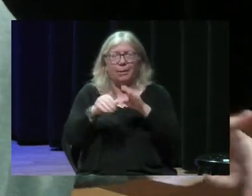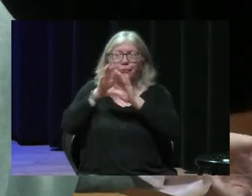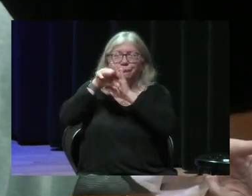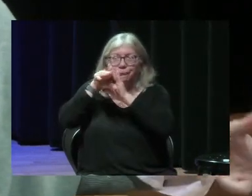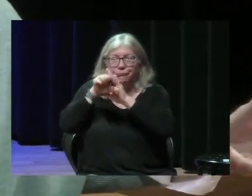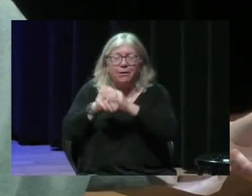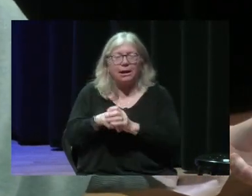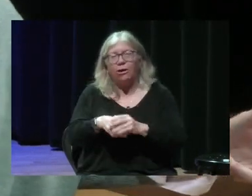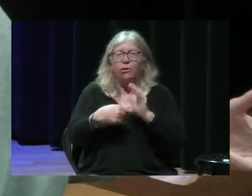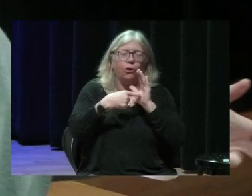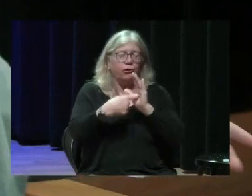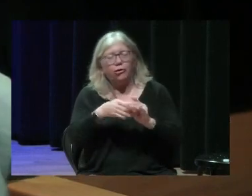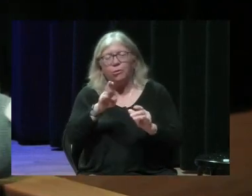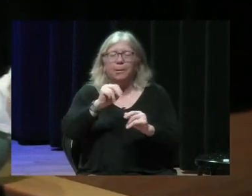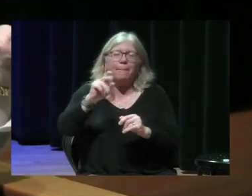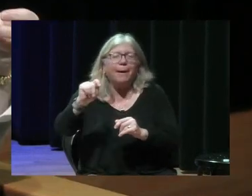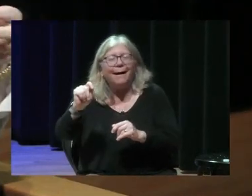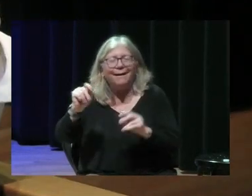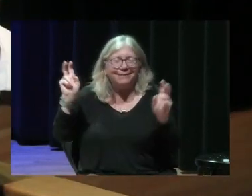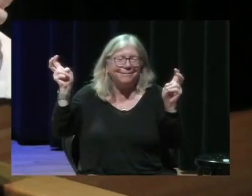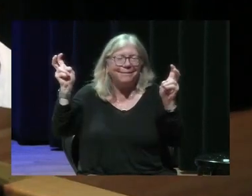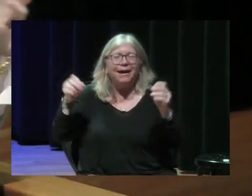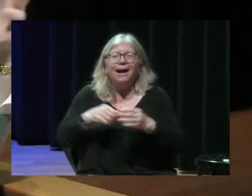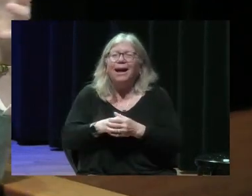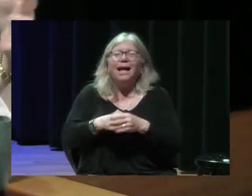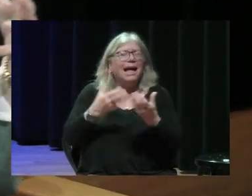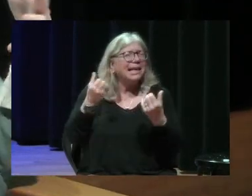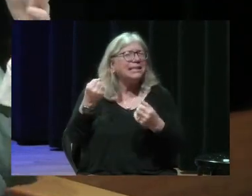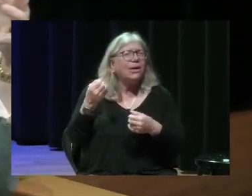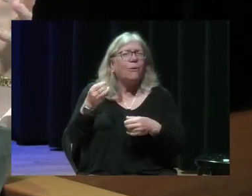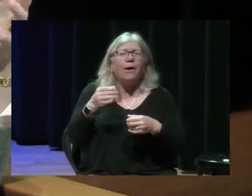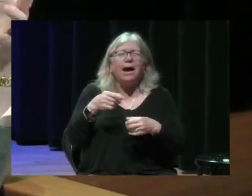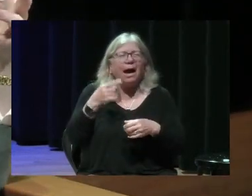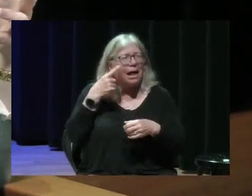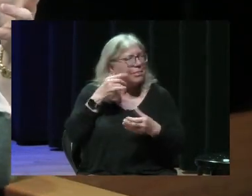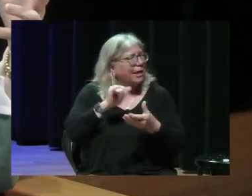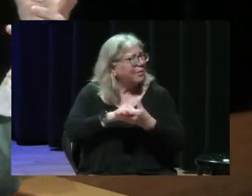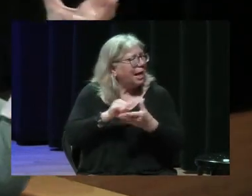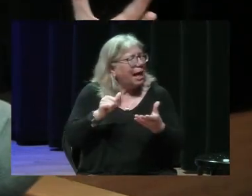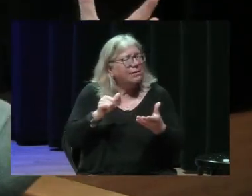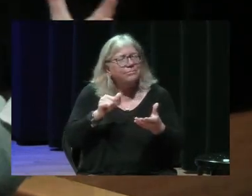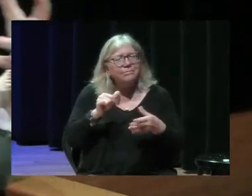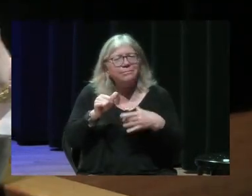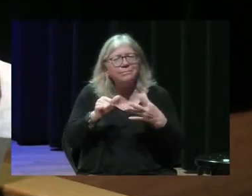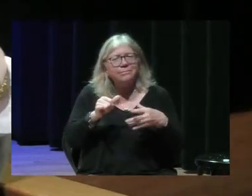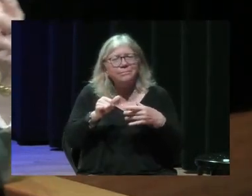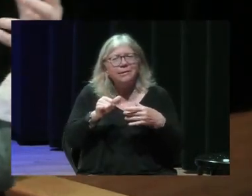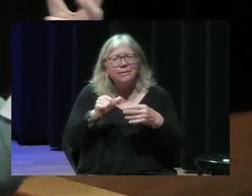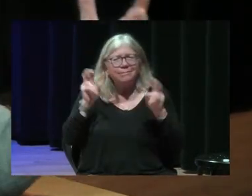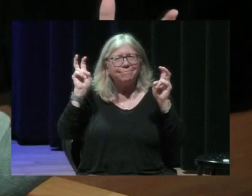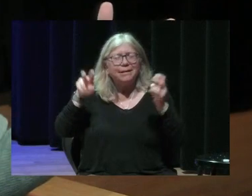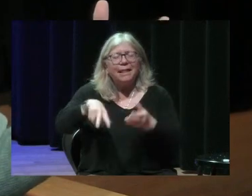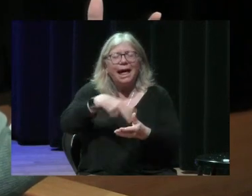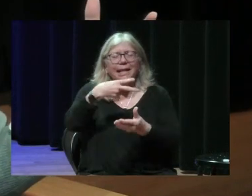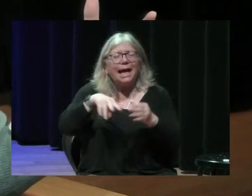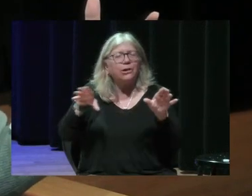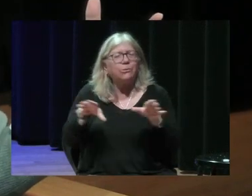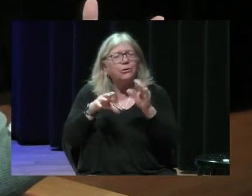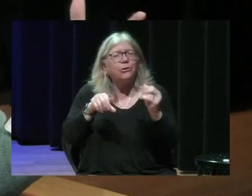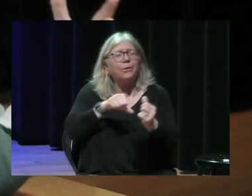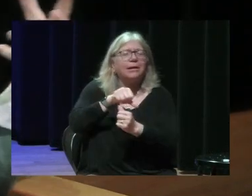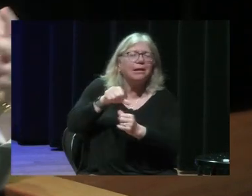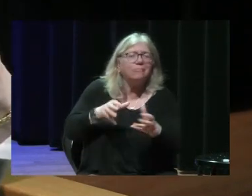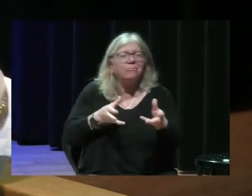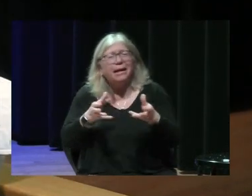acting, showing your butt, as we say in the South. And so it's just like, I think that dance we're always doing with each